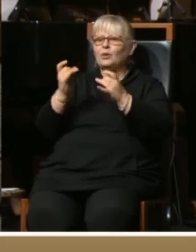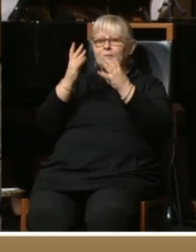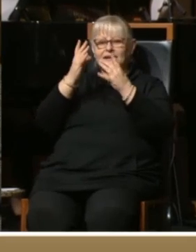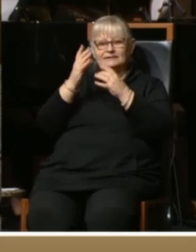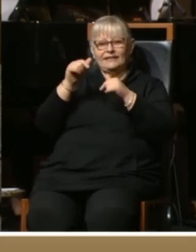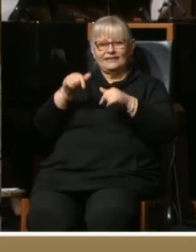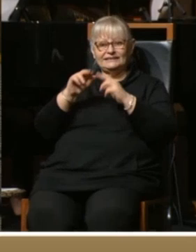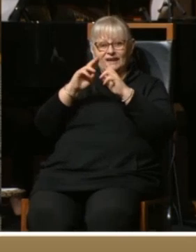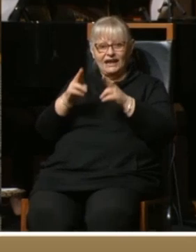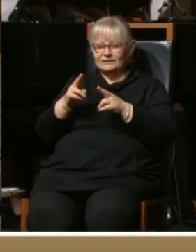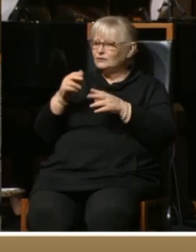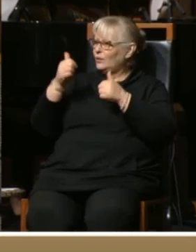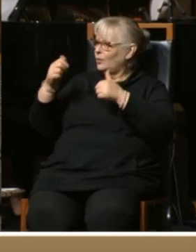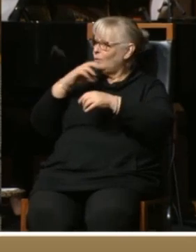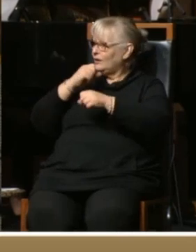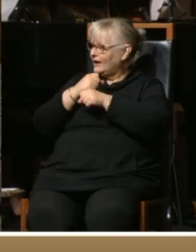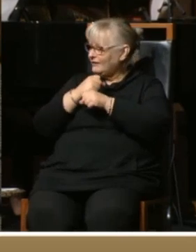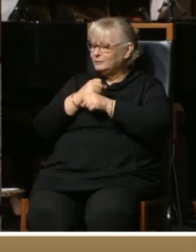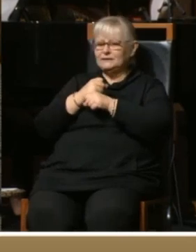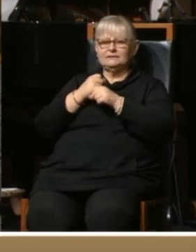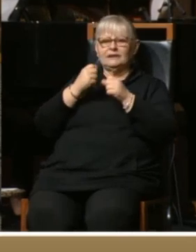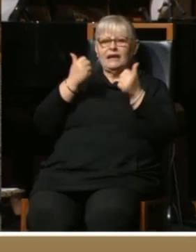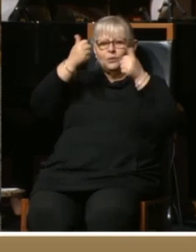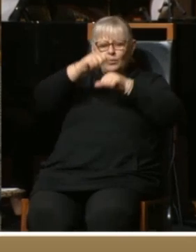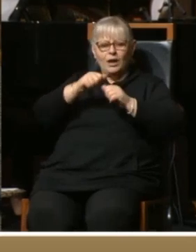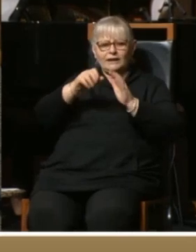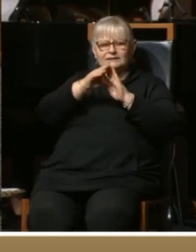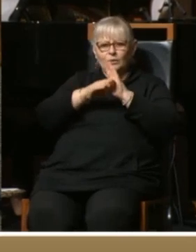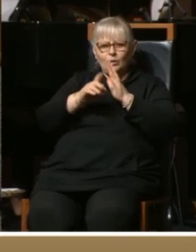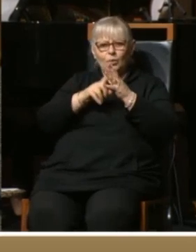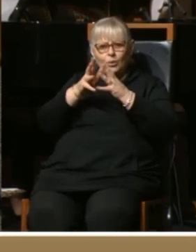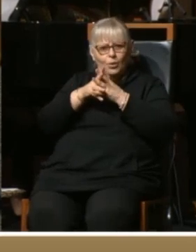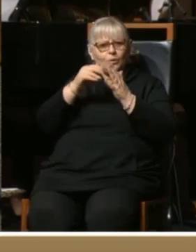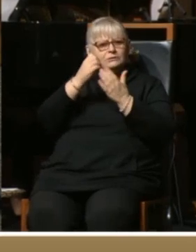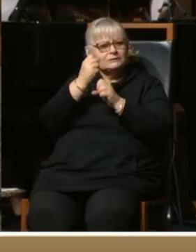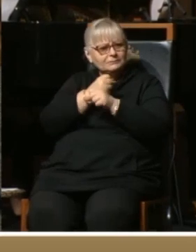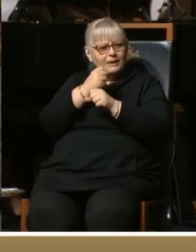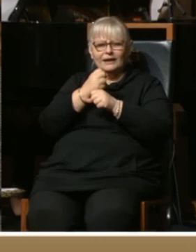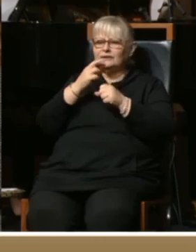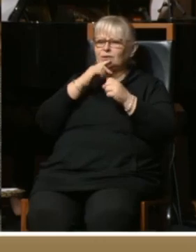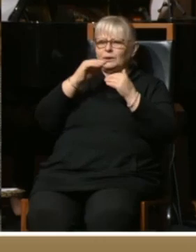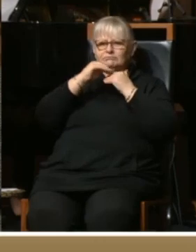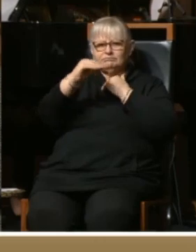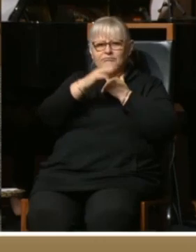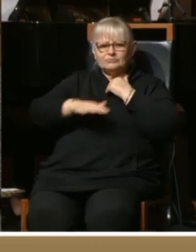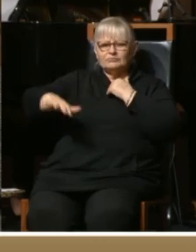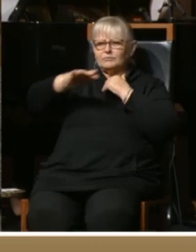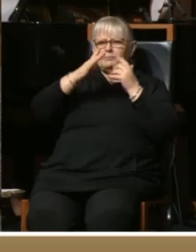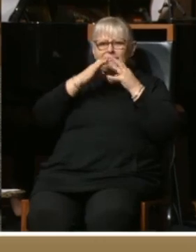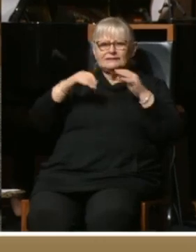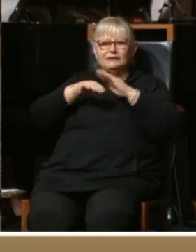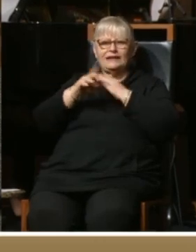in it good government may flourish, and wise laws be fashioned for justice, prosperity, and peace in our diverse nation.